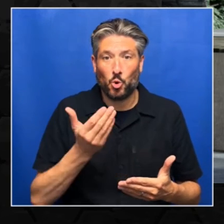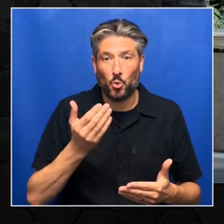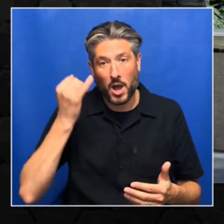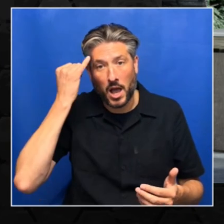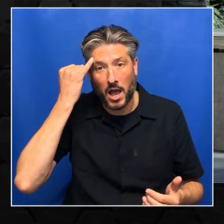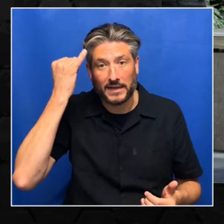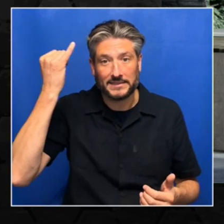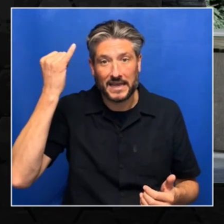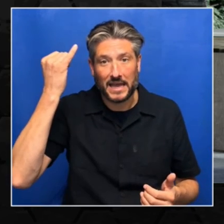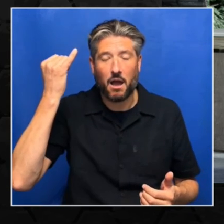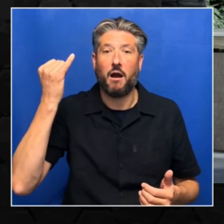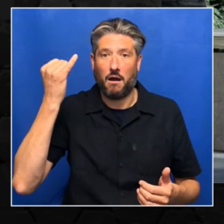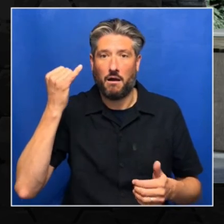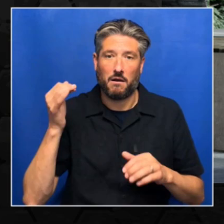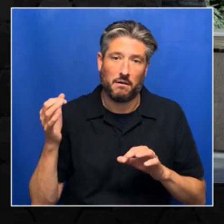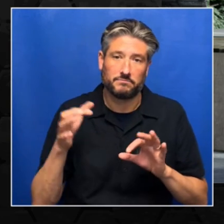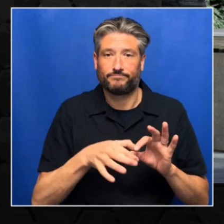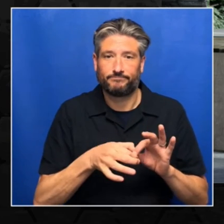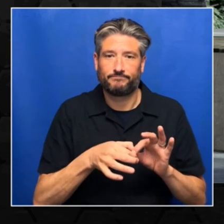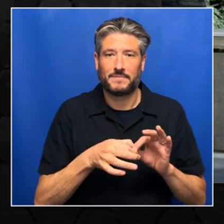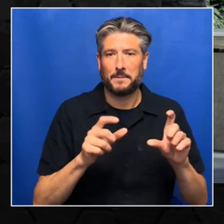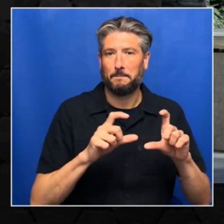ML startups, how to start?